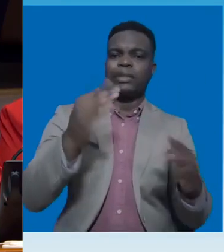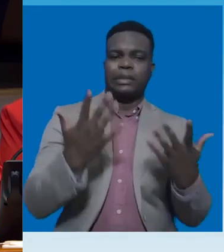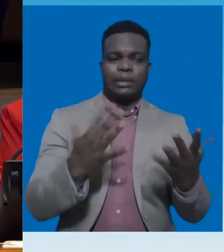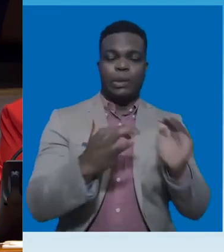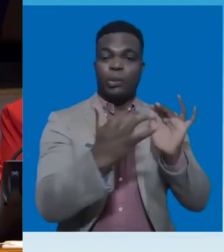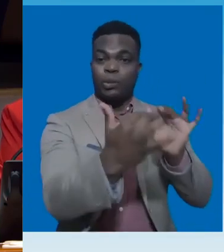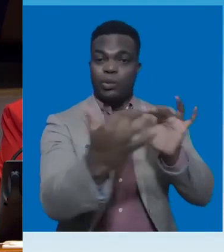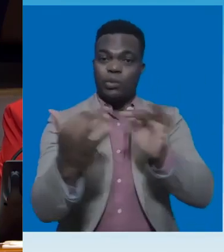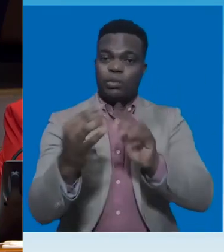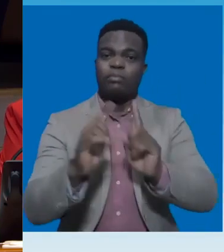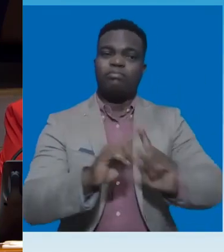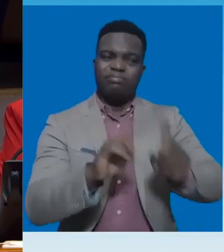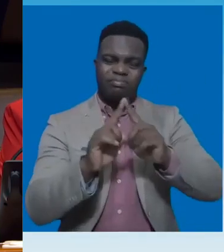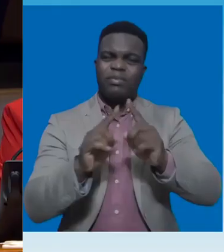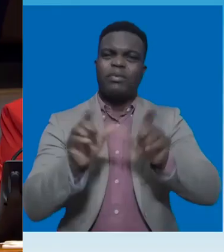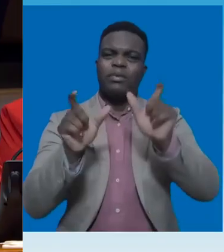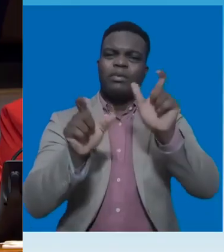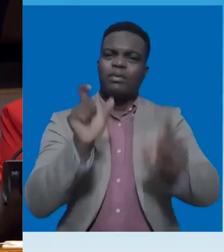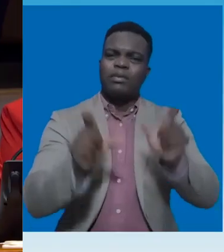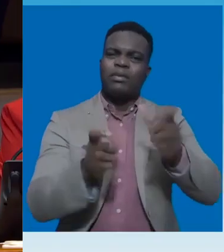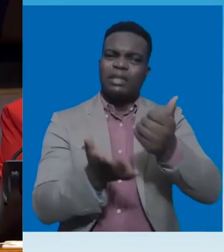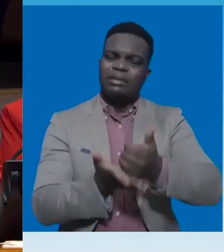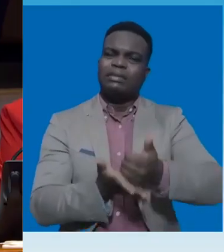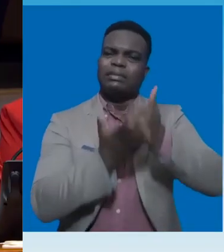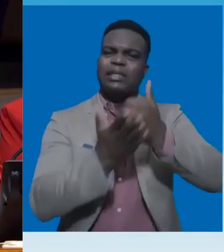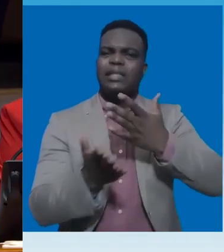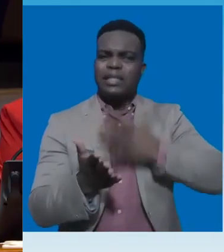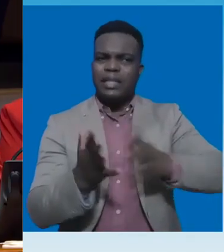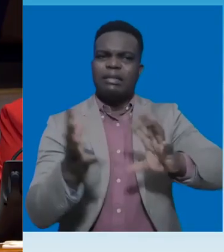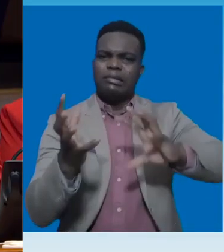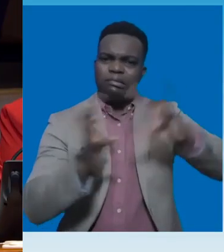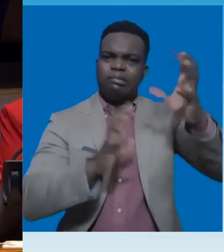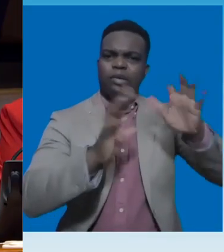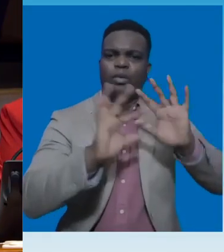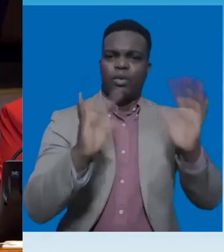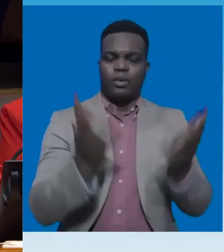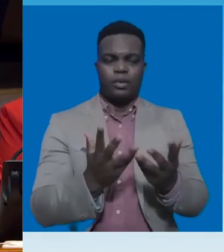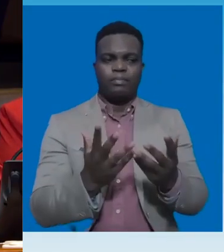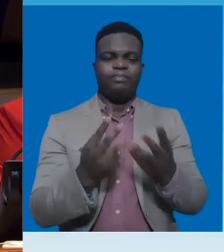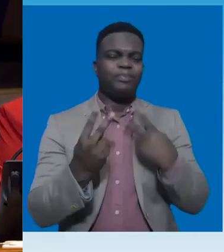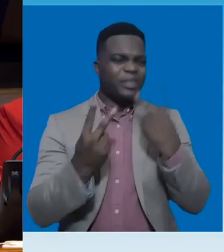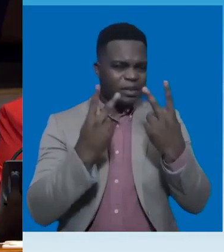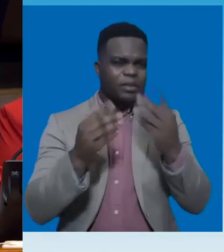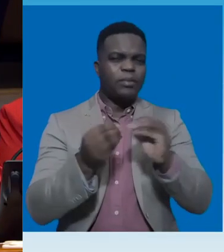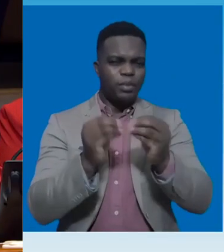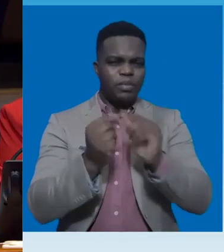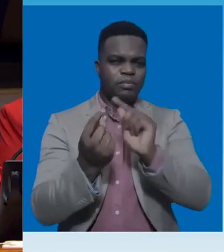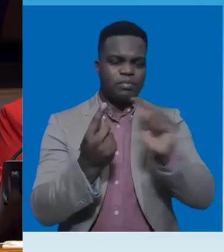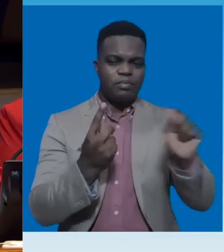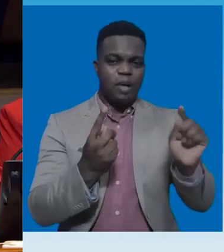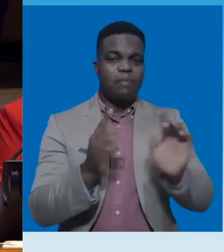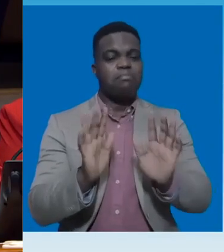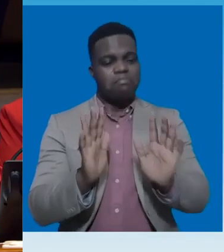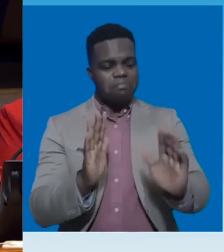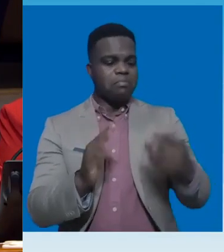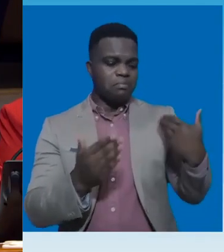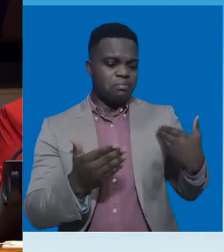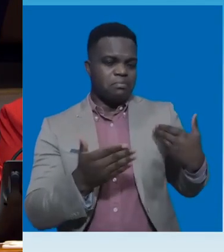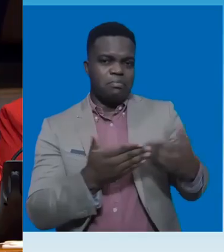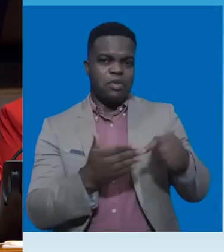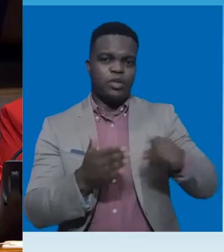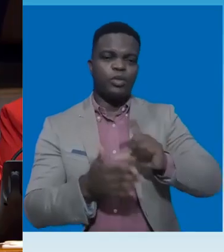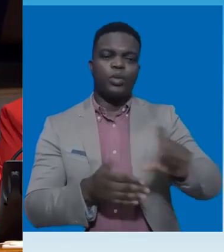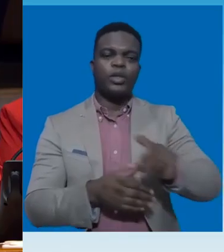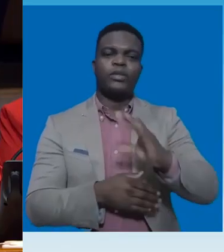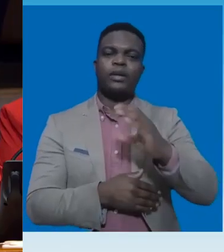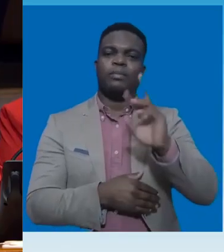anniversary of the CRPD, the launch of the 2.0 provides us with an opportunity to renew our commitment to